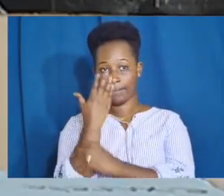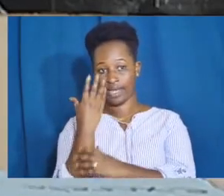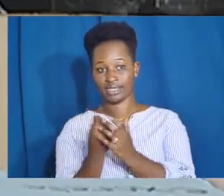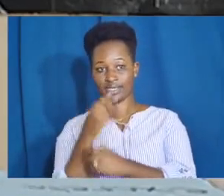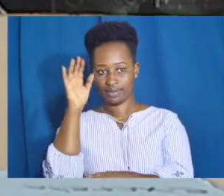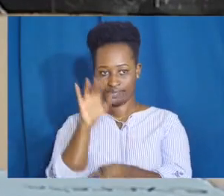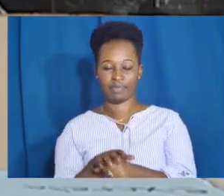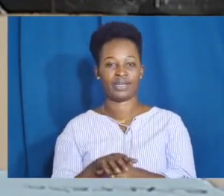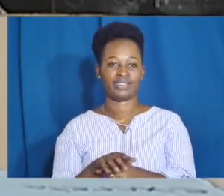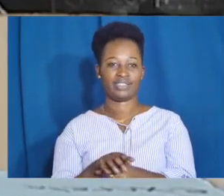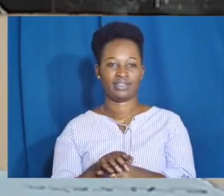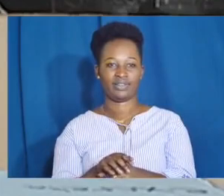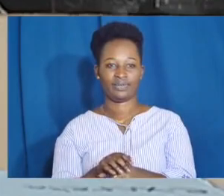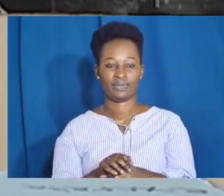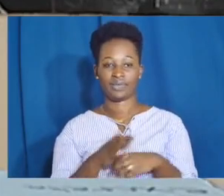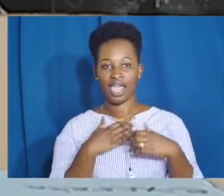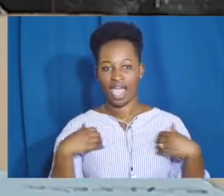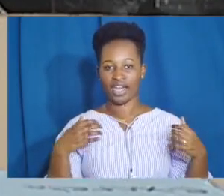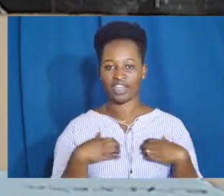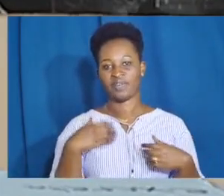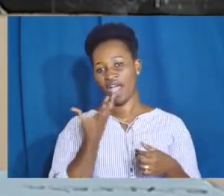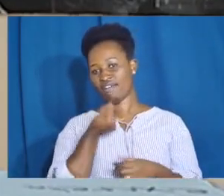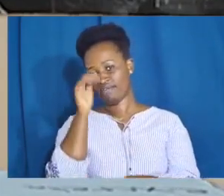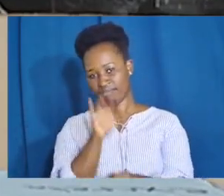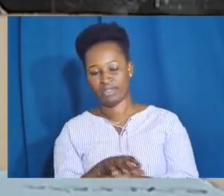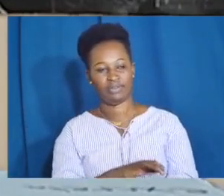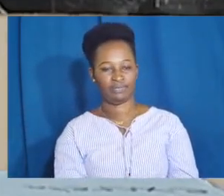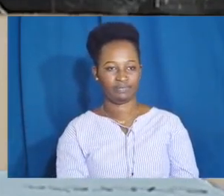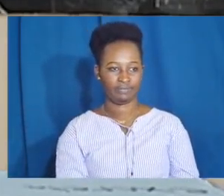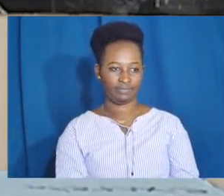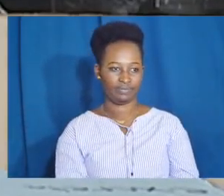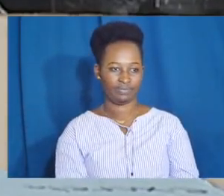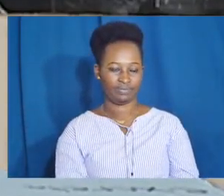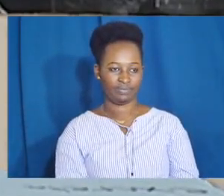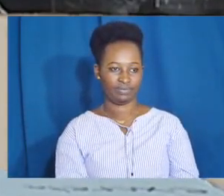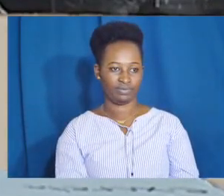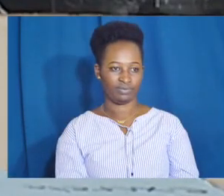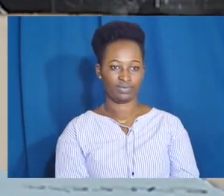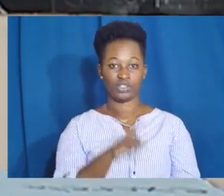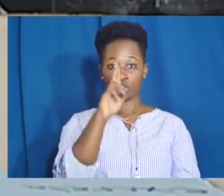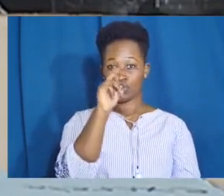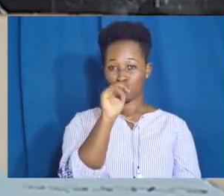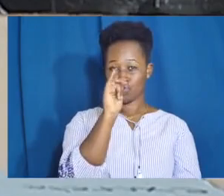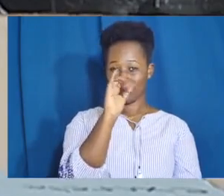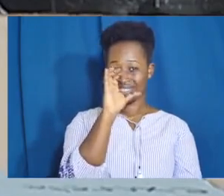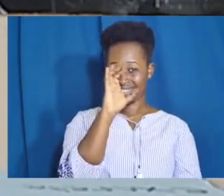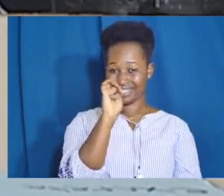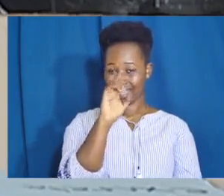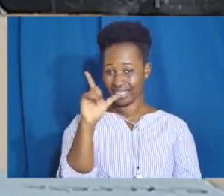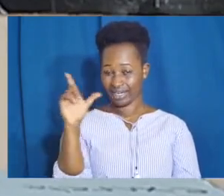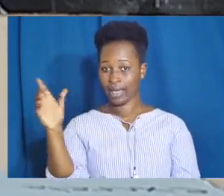are multicellular. Animals are multicellular. Unicellular means